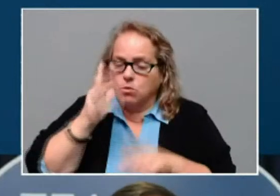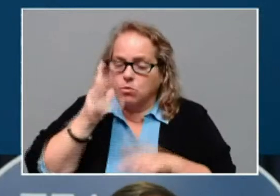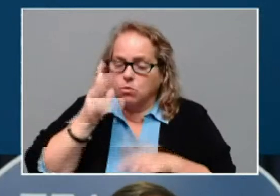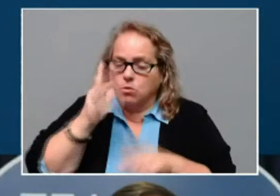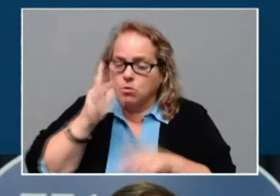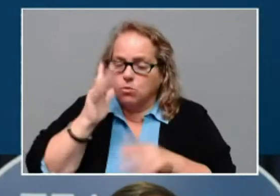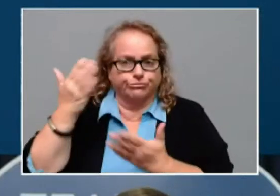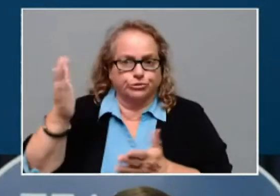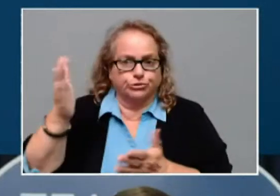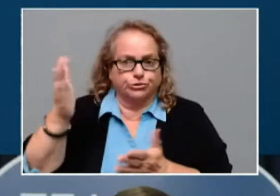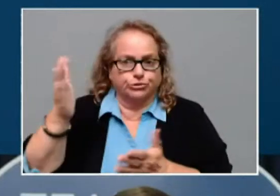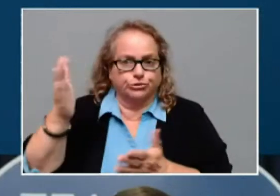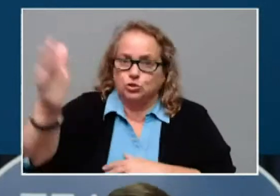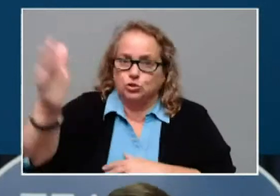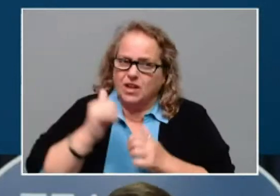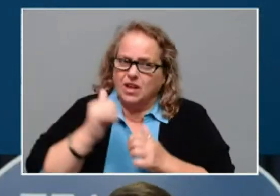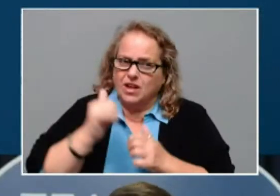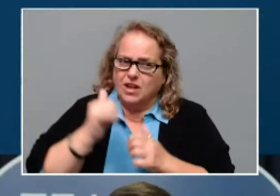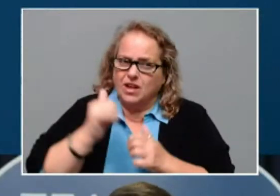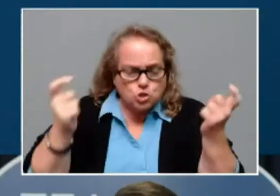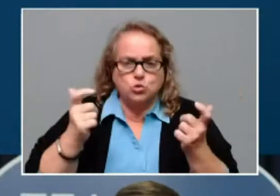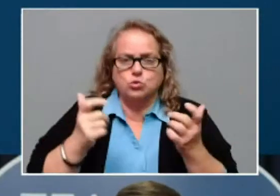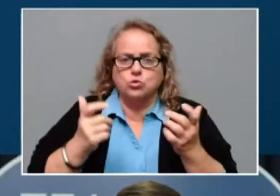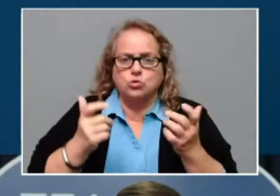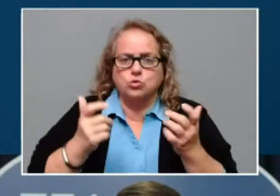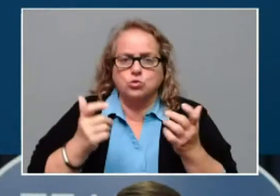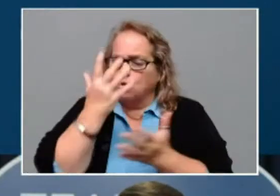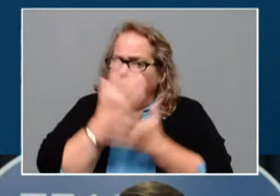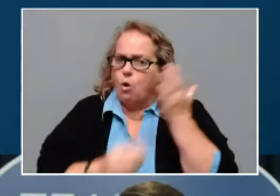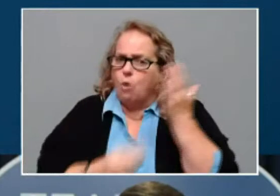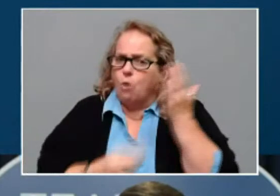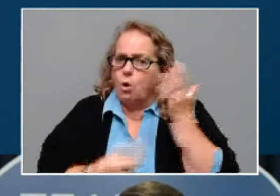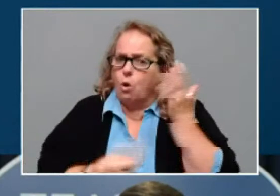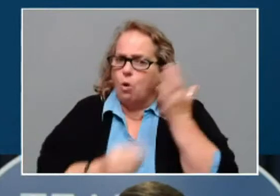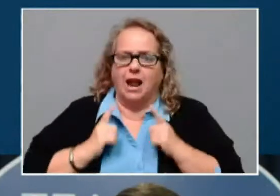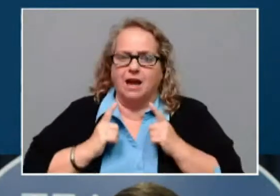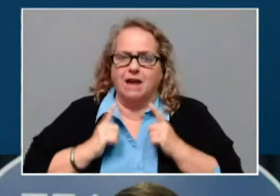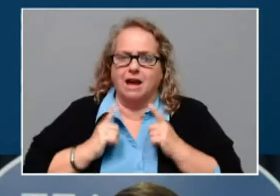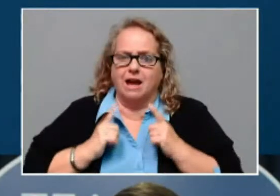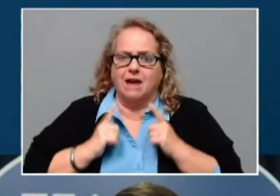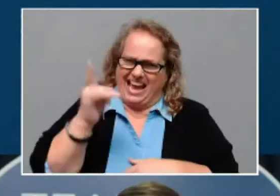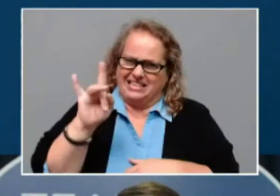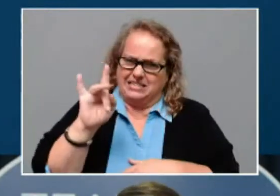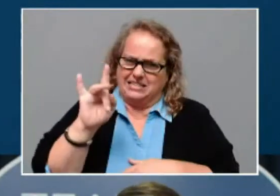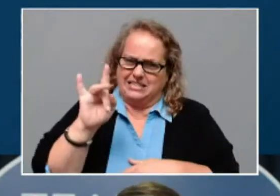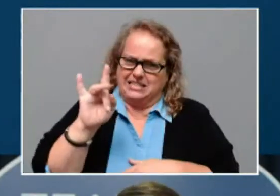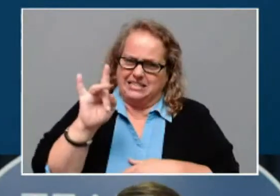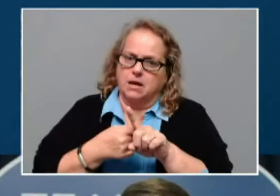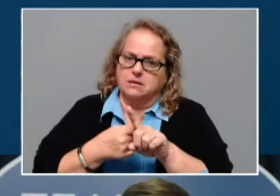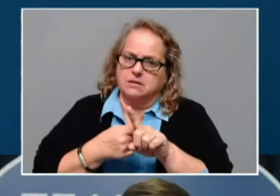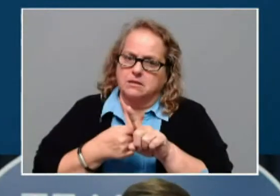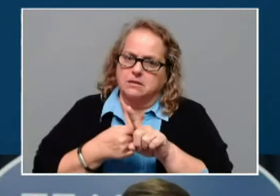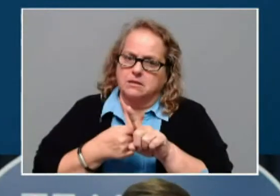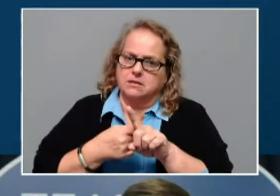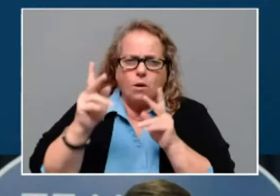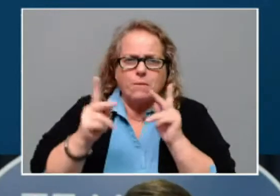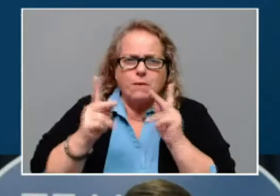loss of life in an 18-month period of time. These are more people than live in any